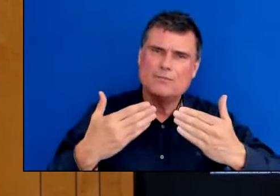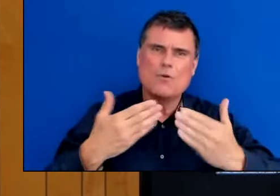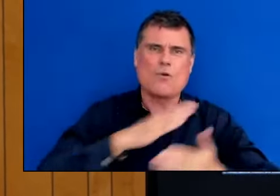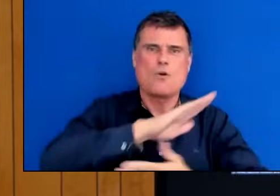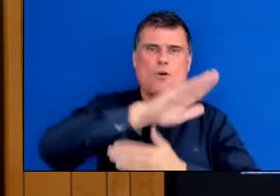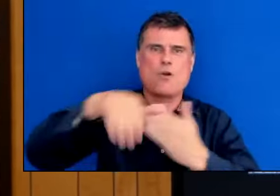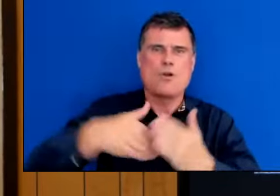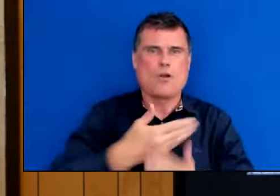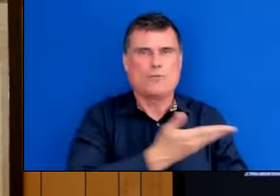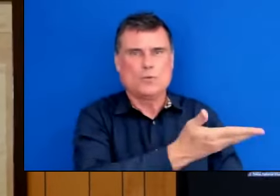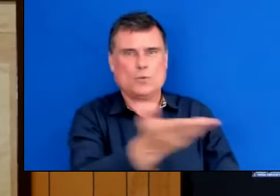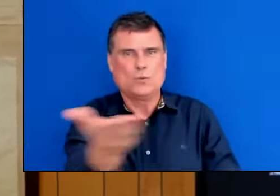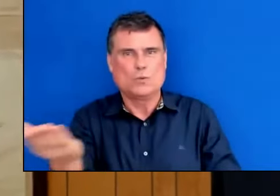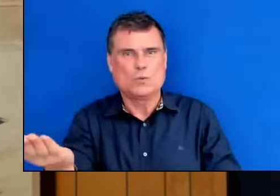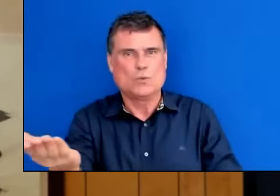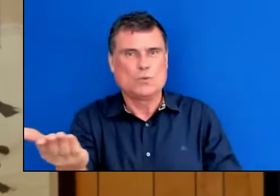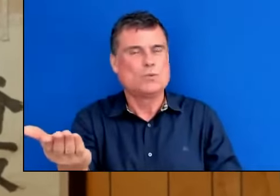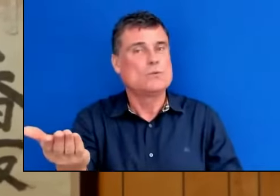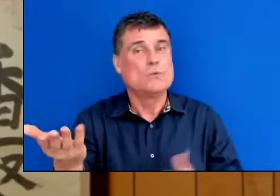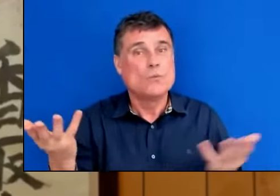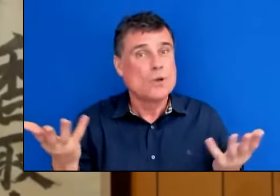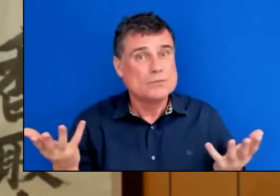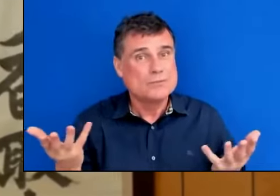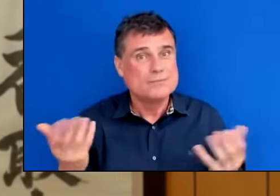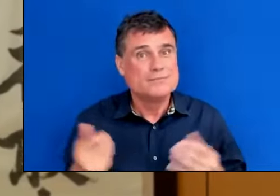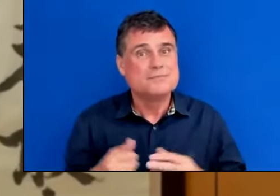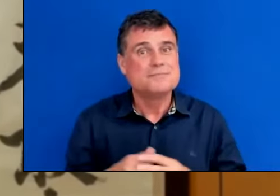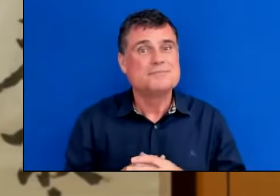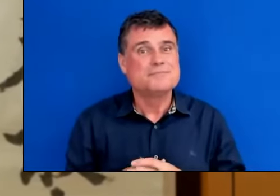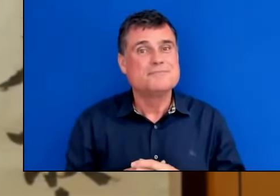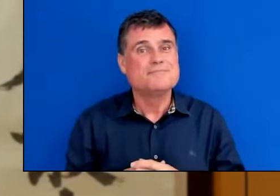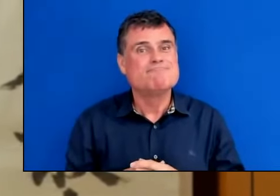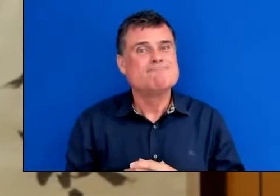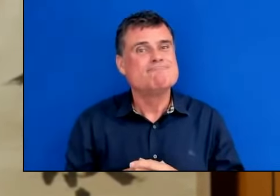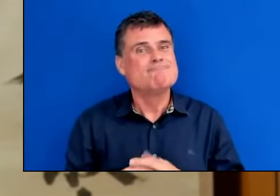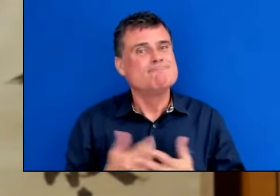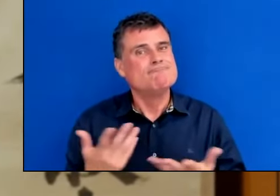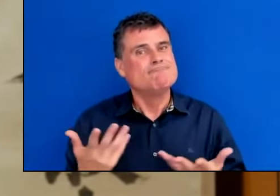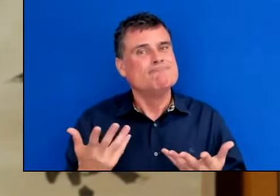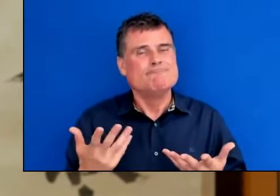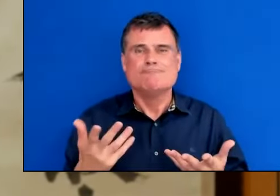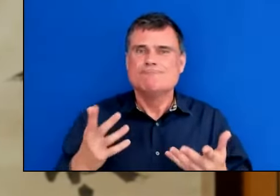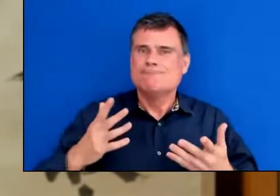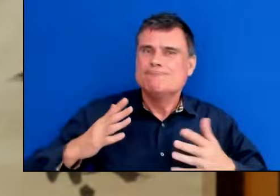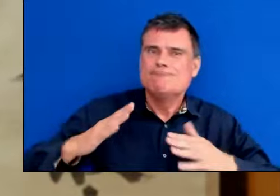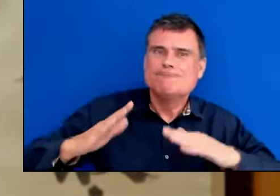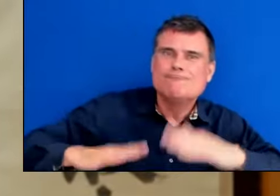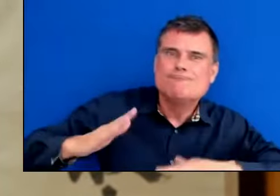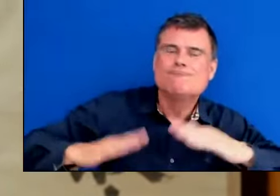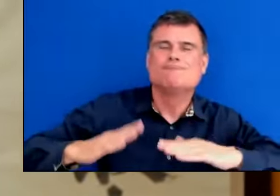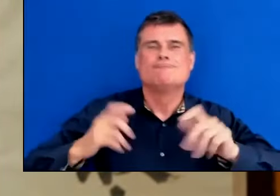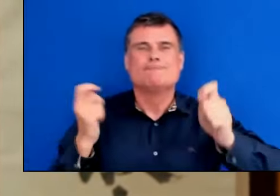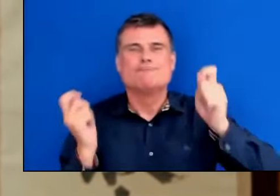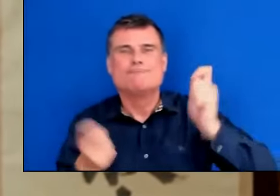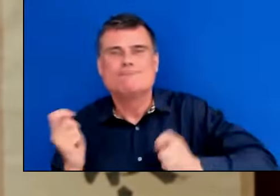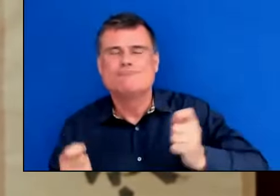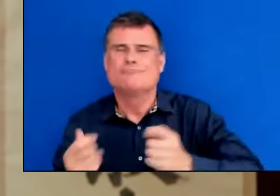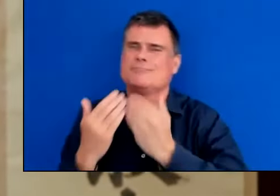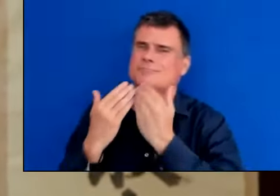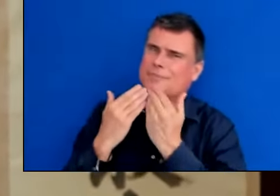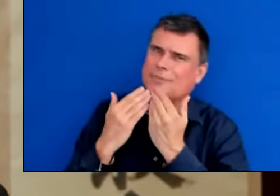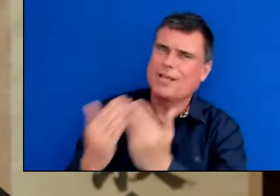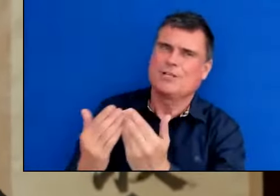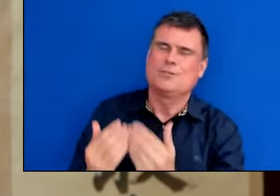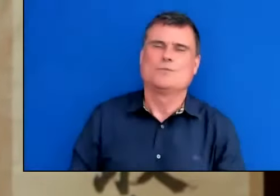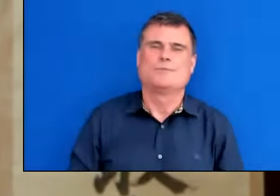like to thank Shinobu Homa, Kai Urihara, and Cassandra Horn for performing for us today.